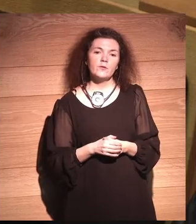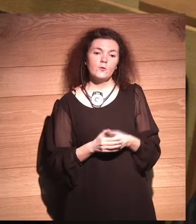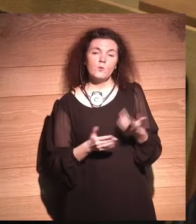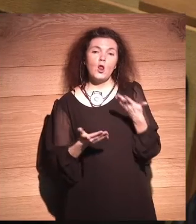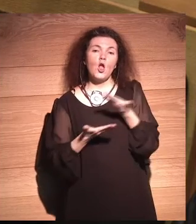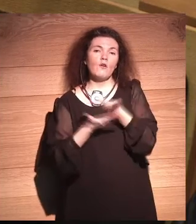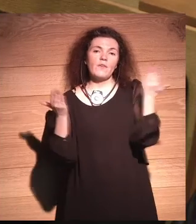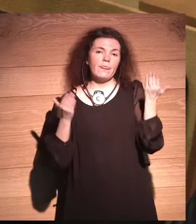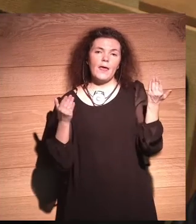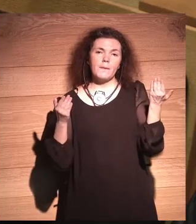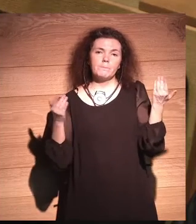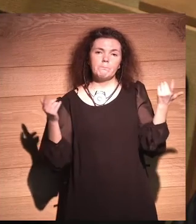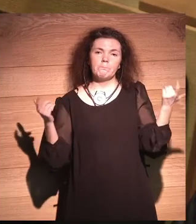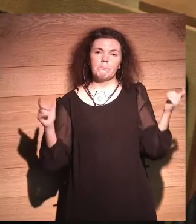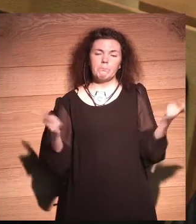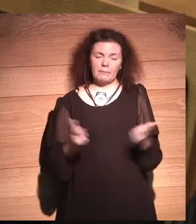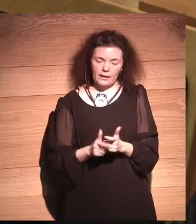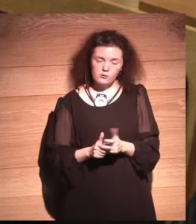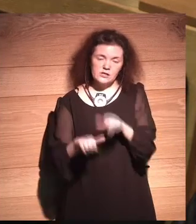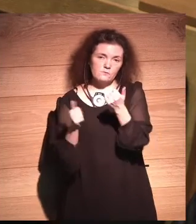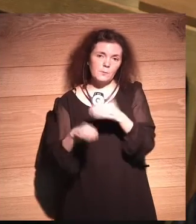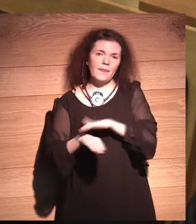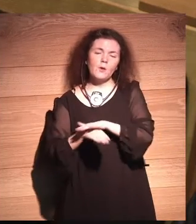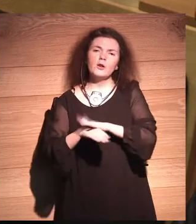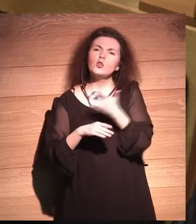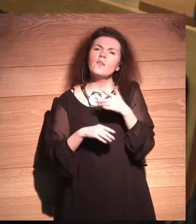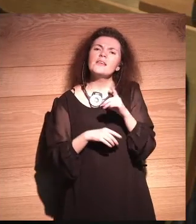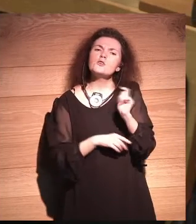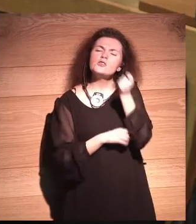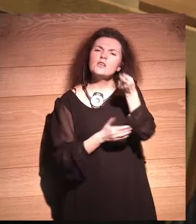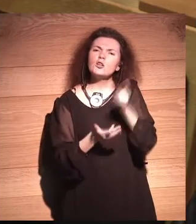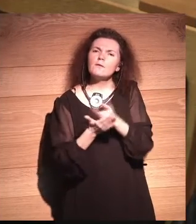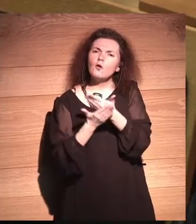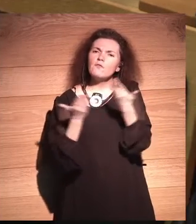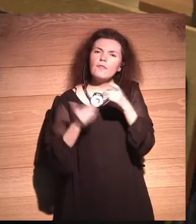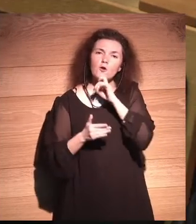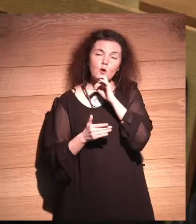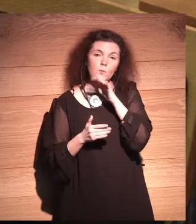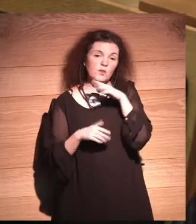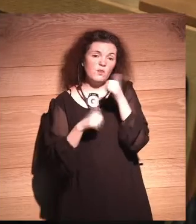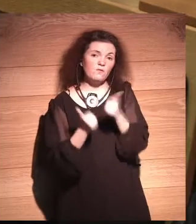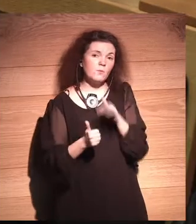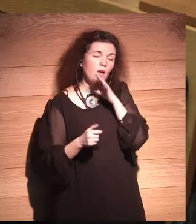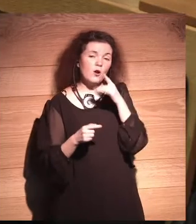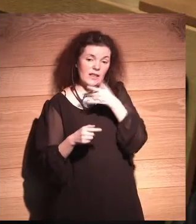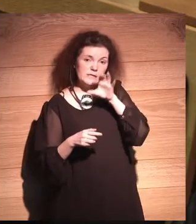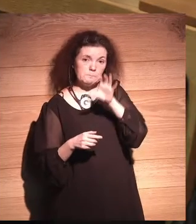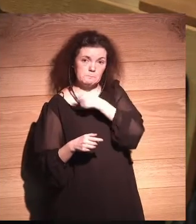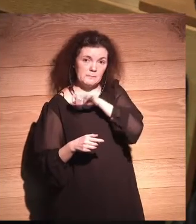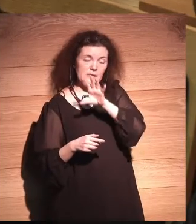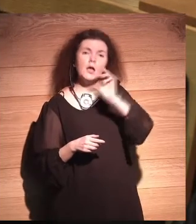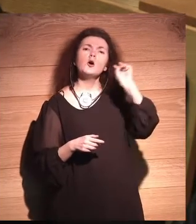is the real roadmap toward that? That's a very difficult thing to do. The way things are polarized in this country, in our country as well,